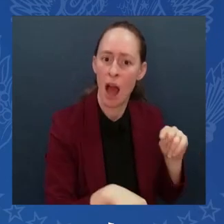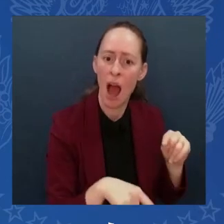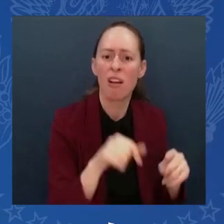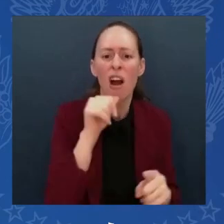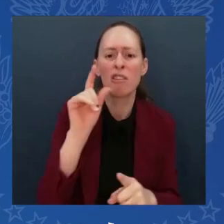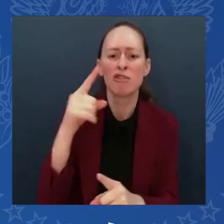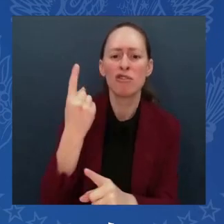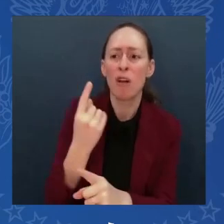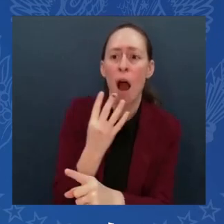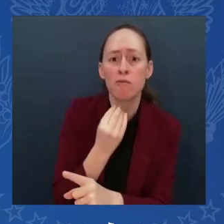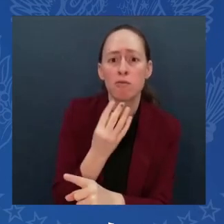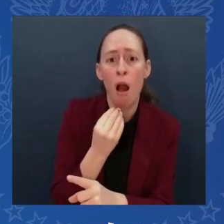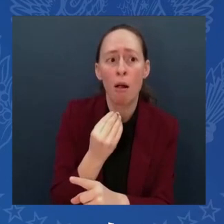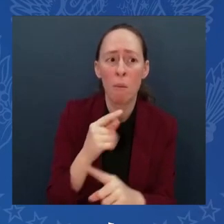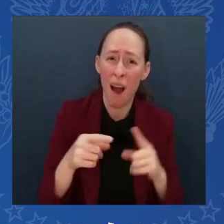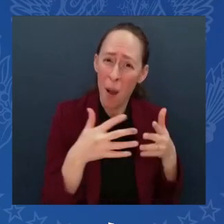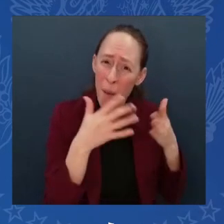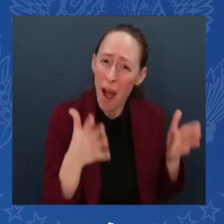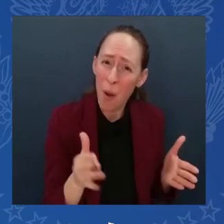well. And,